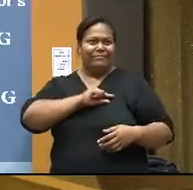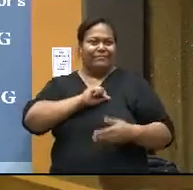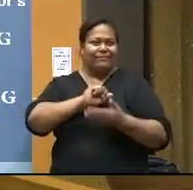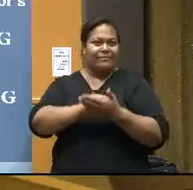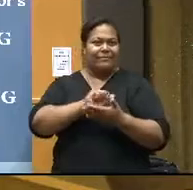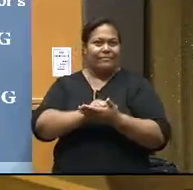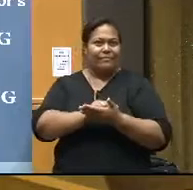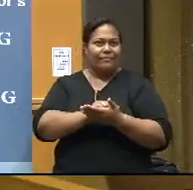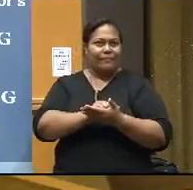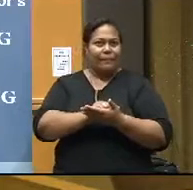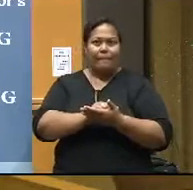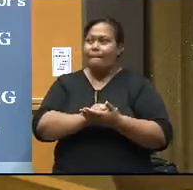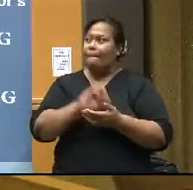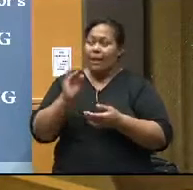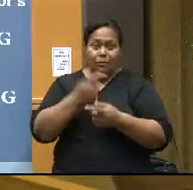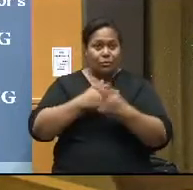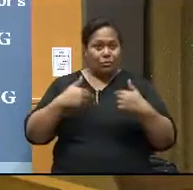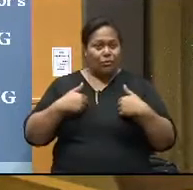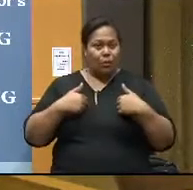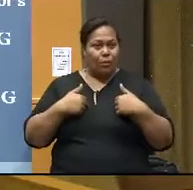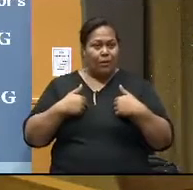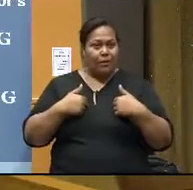And so we have moved basically